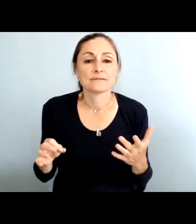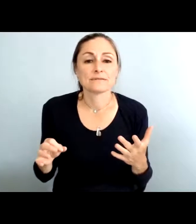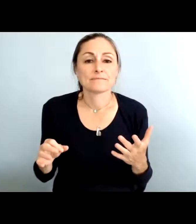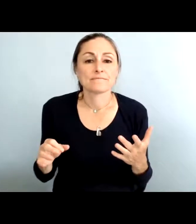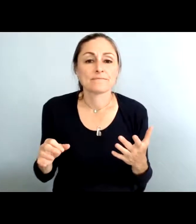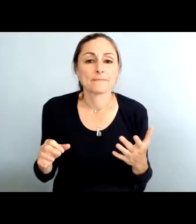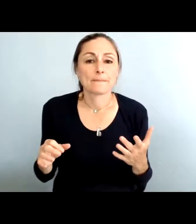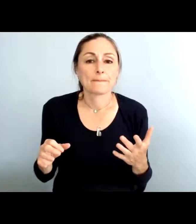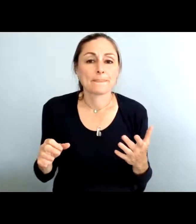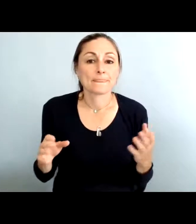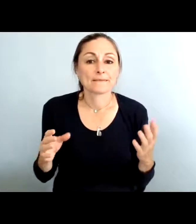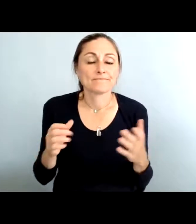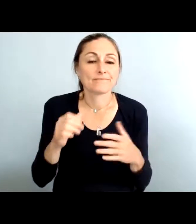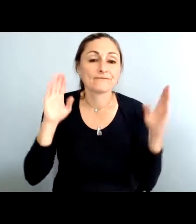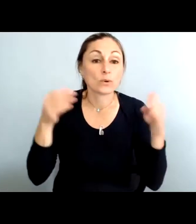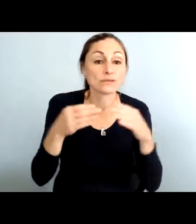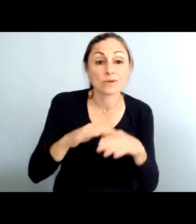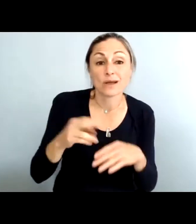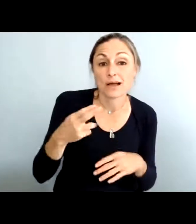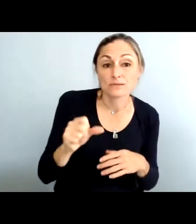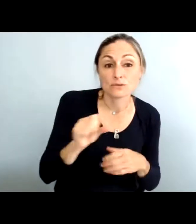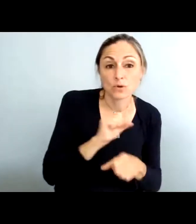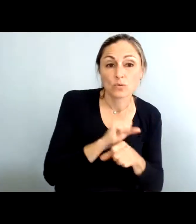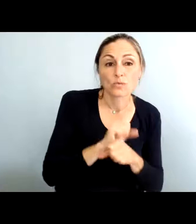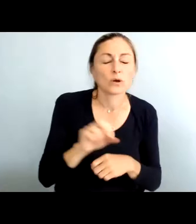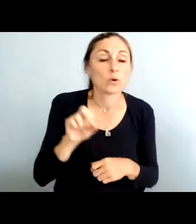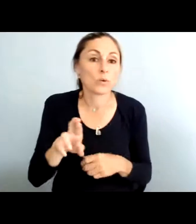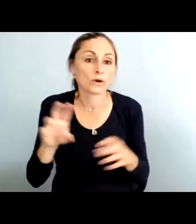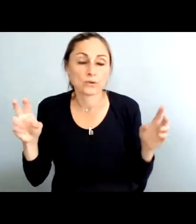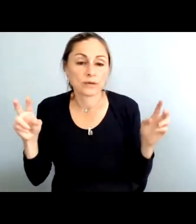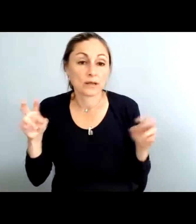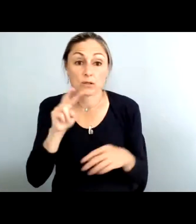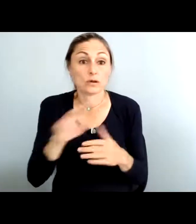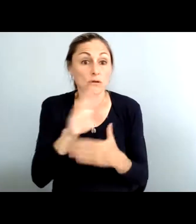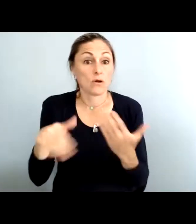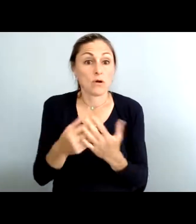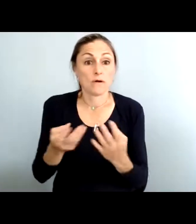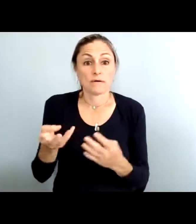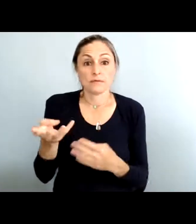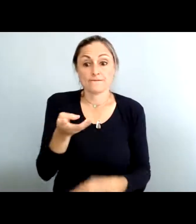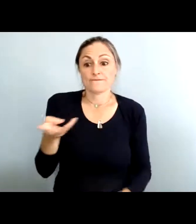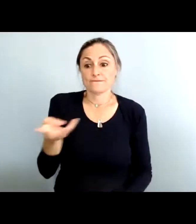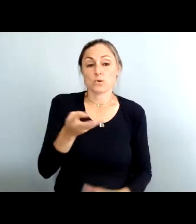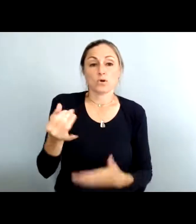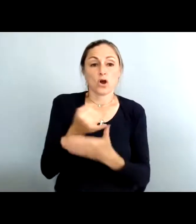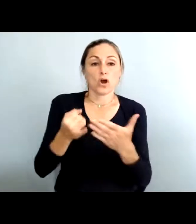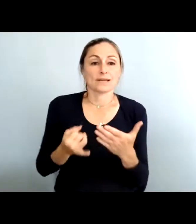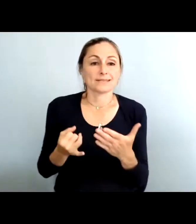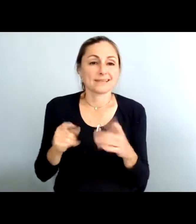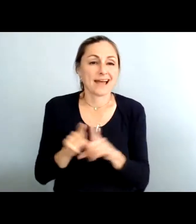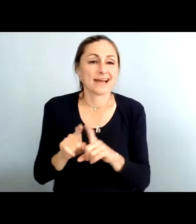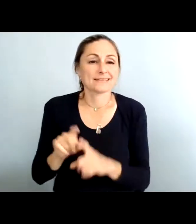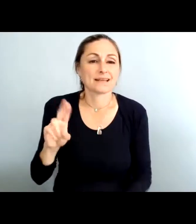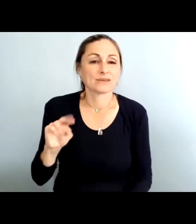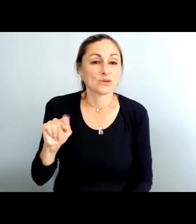focused on high school work, or you could look at all four artists together as a unit. So that